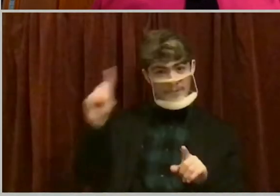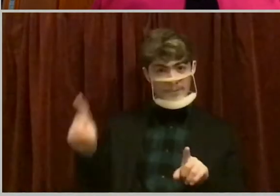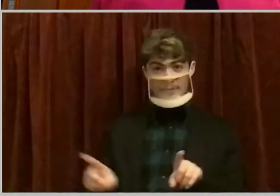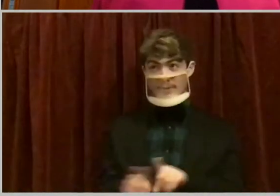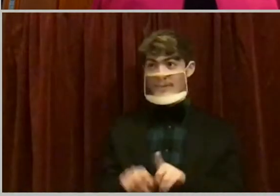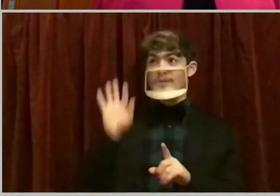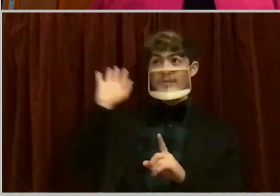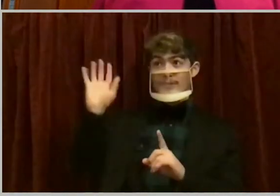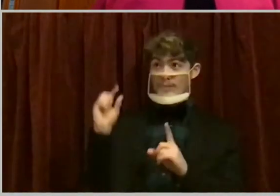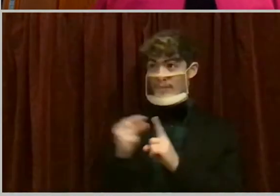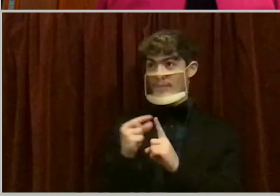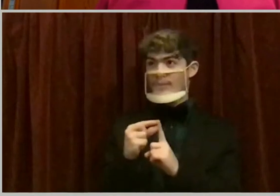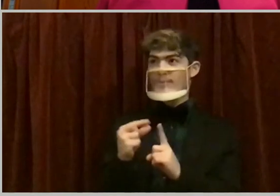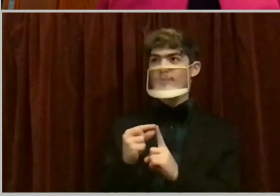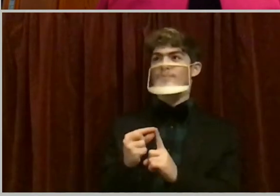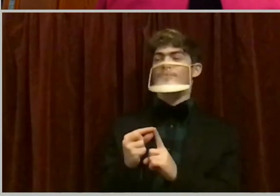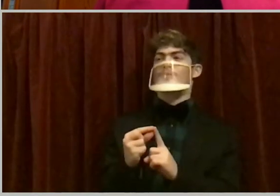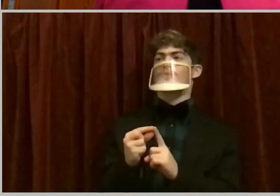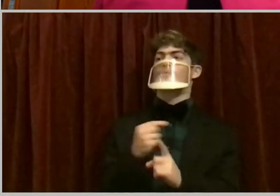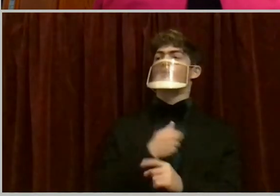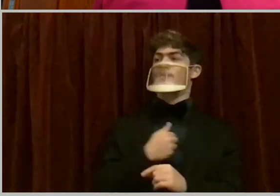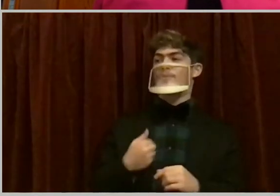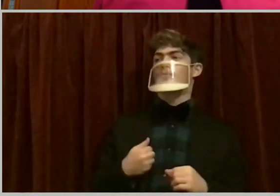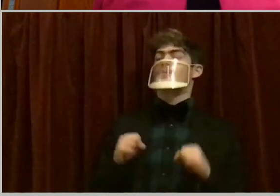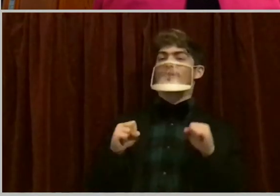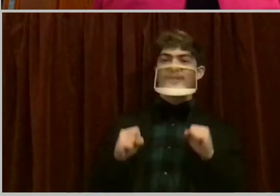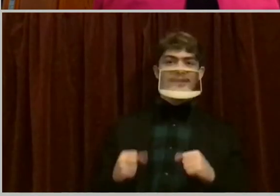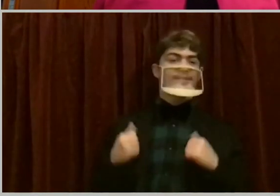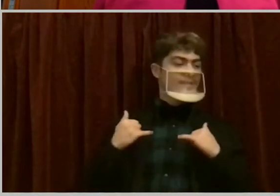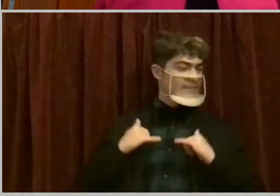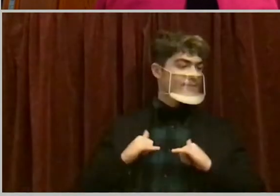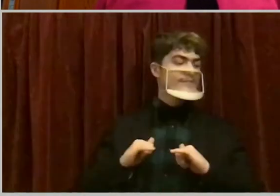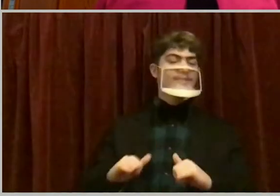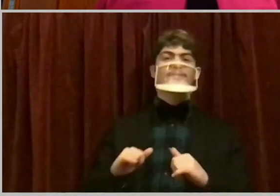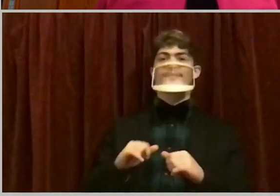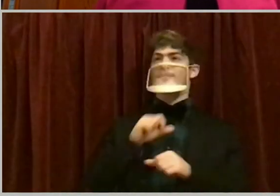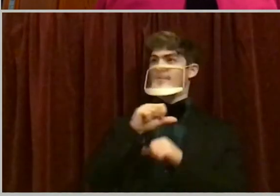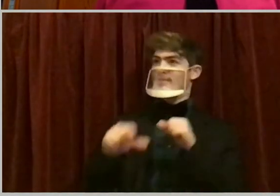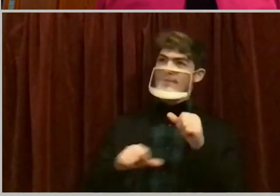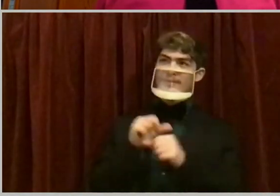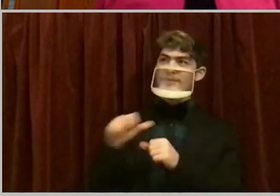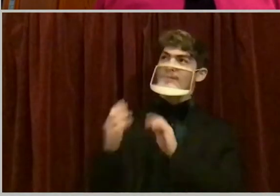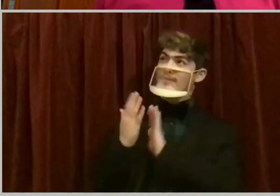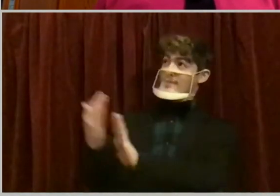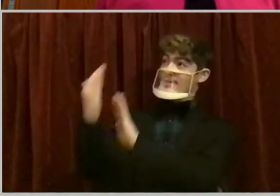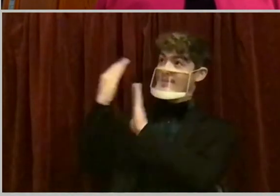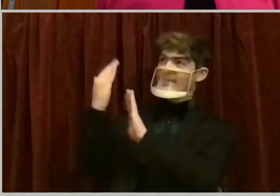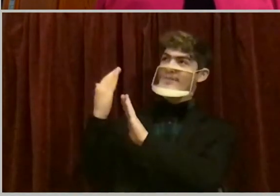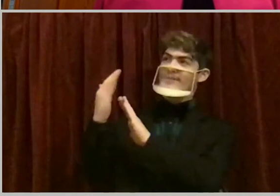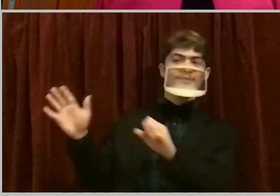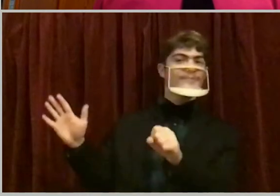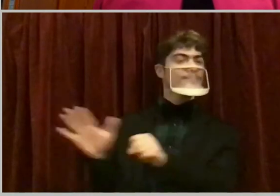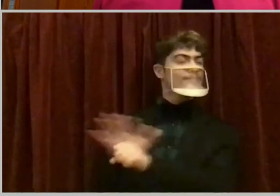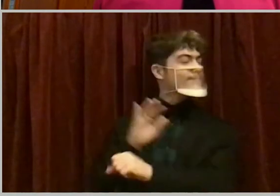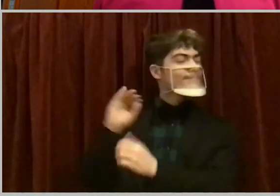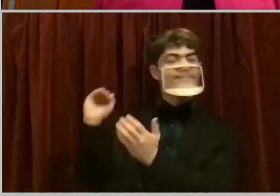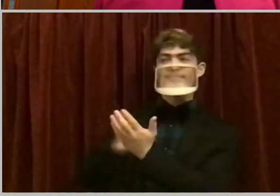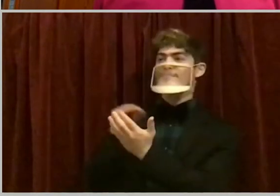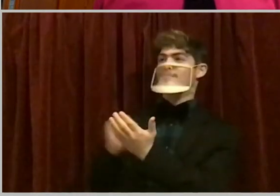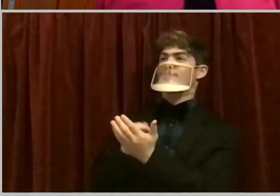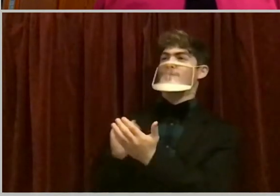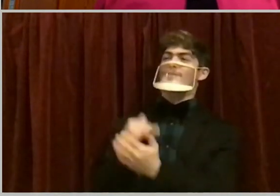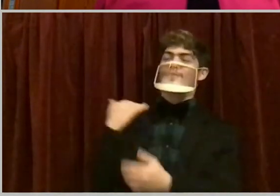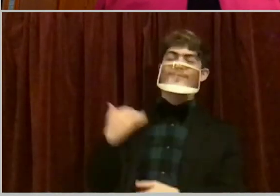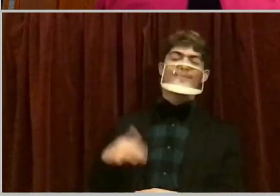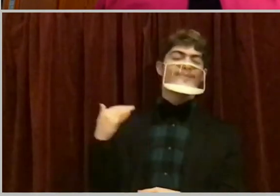the men and women gathered online in this building, we stand before you completely forgiven. That is the greatest gift. Forgiveness of sins.